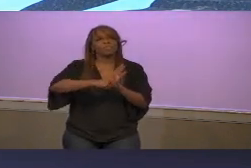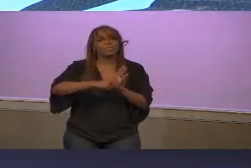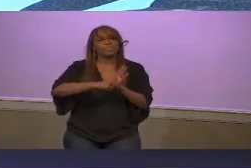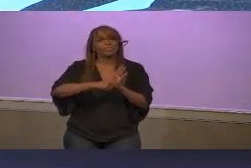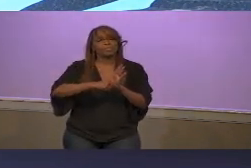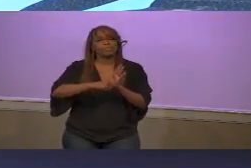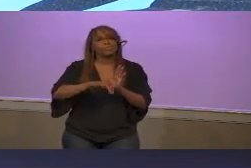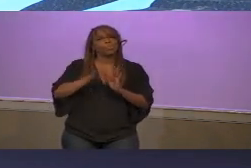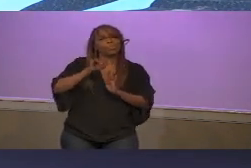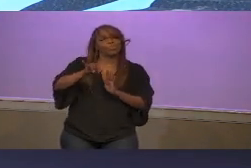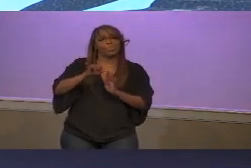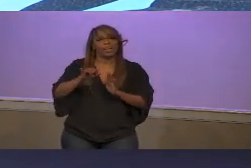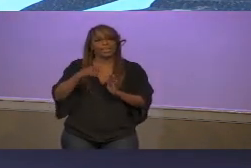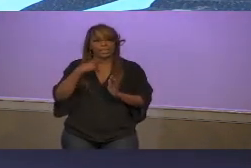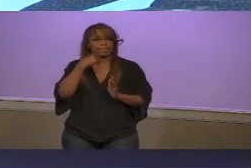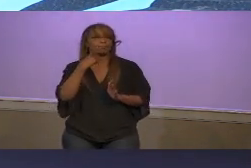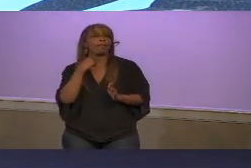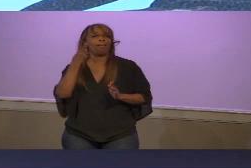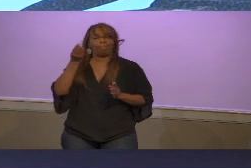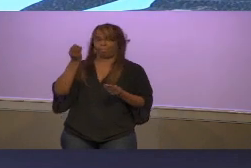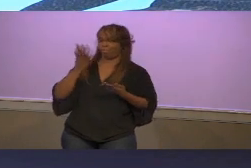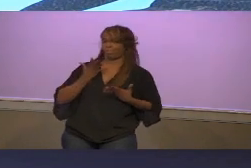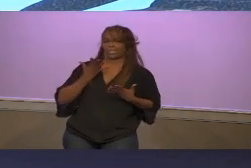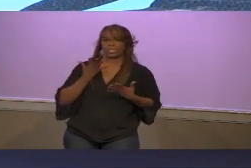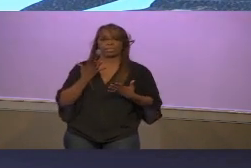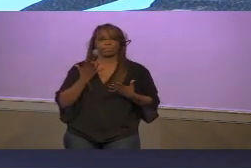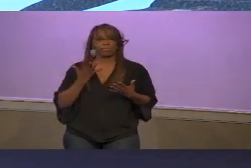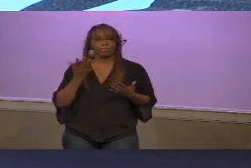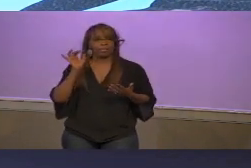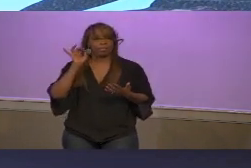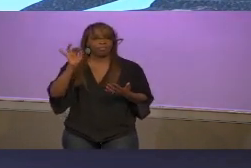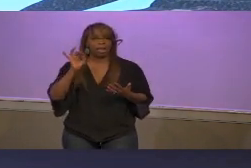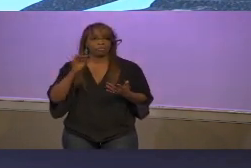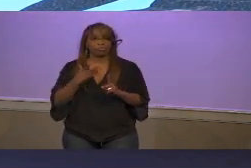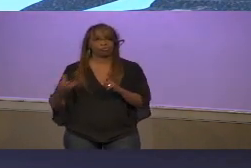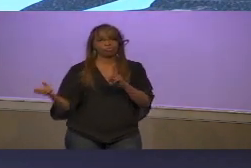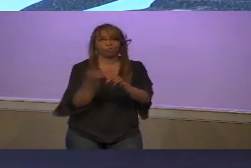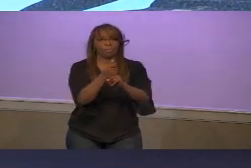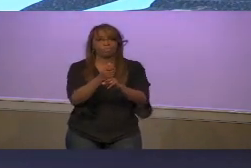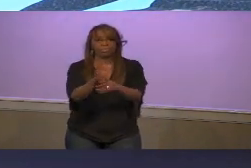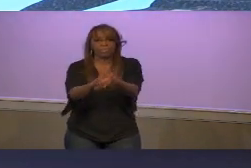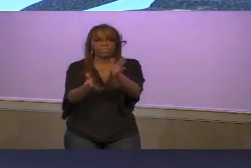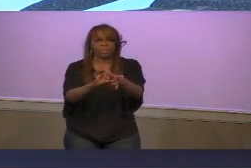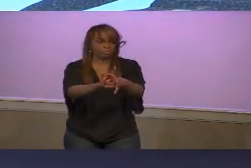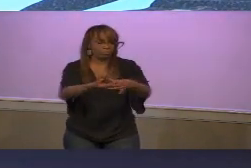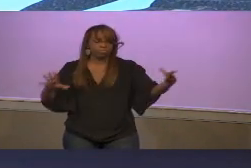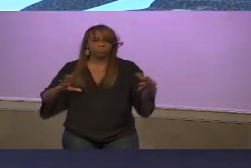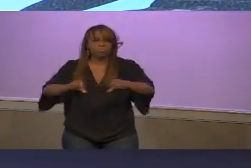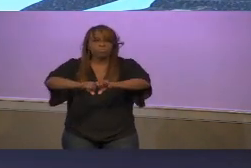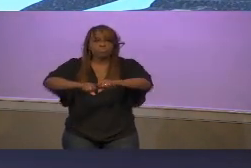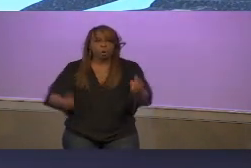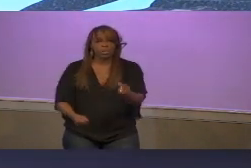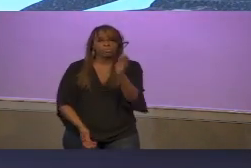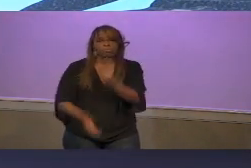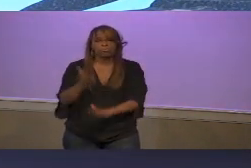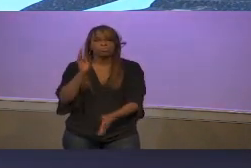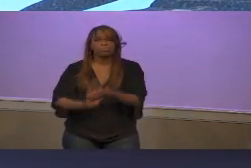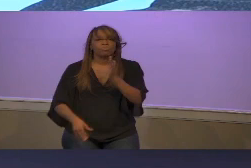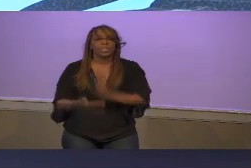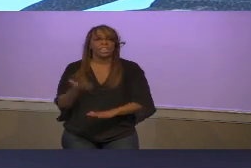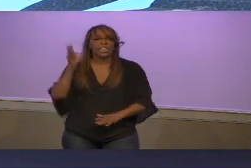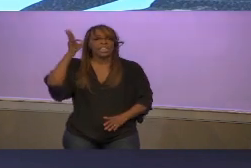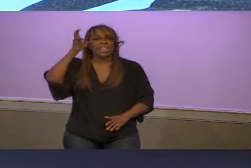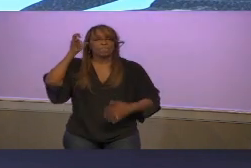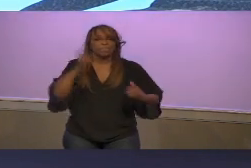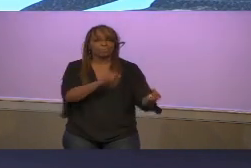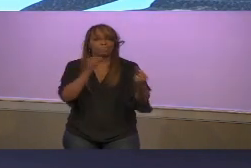here. Tells us that these snares have been broken and the enemy's power